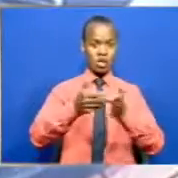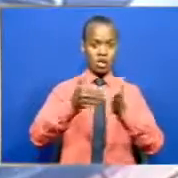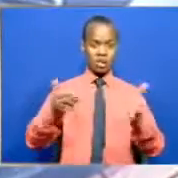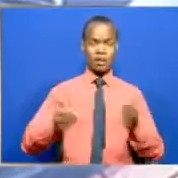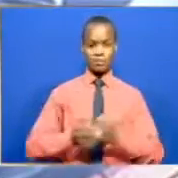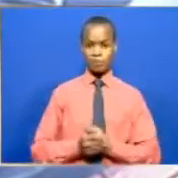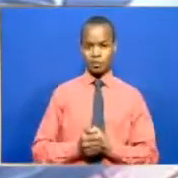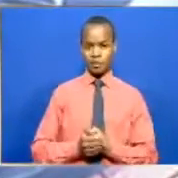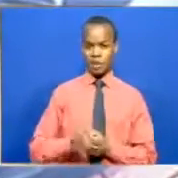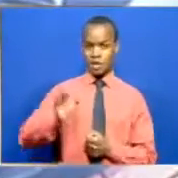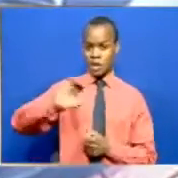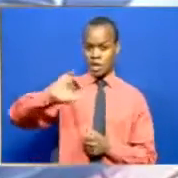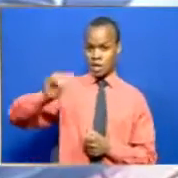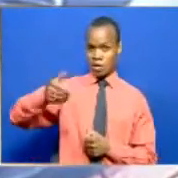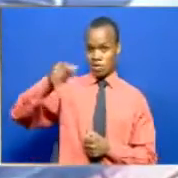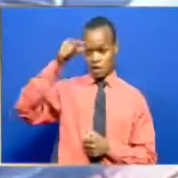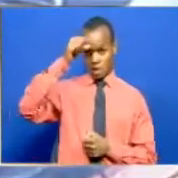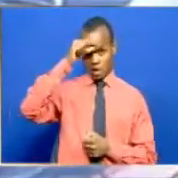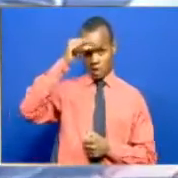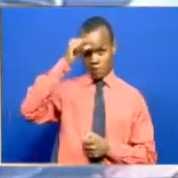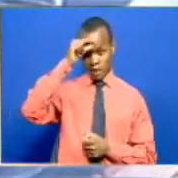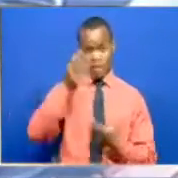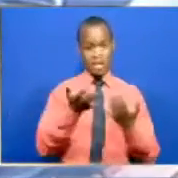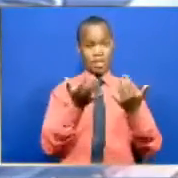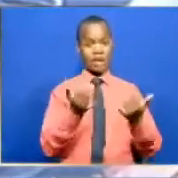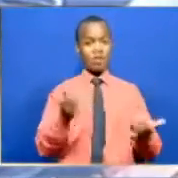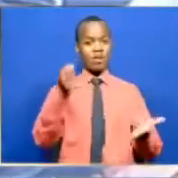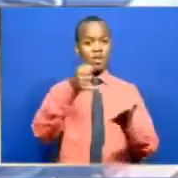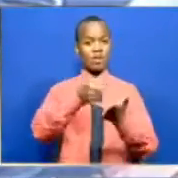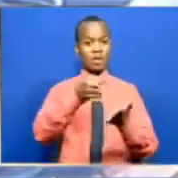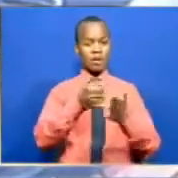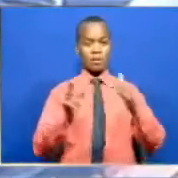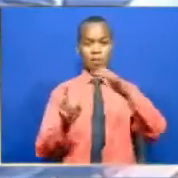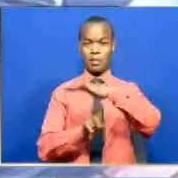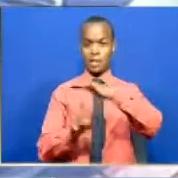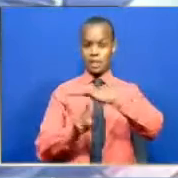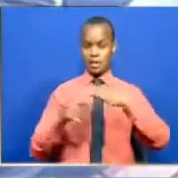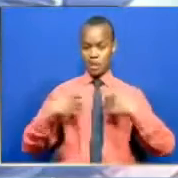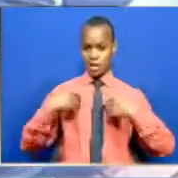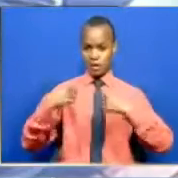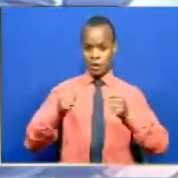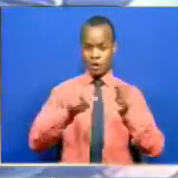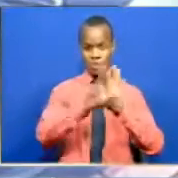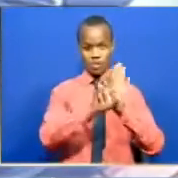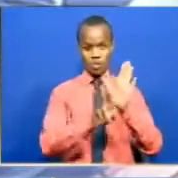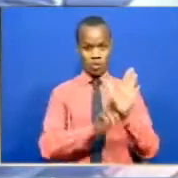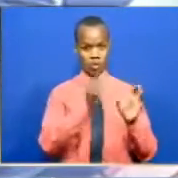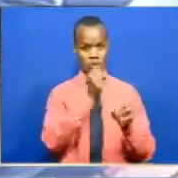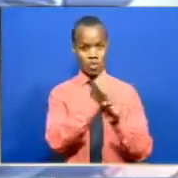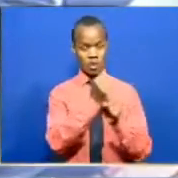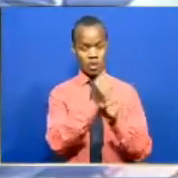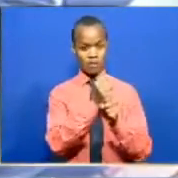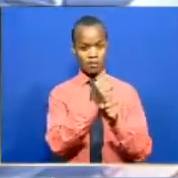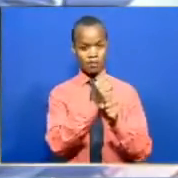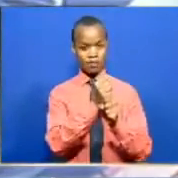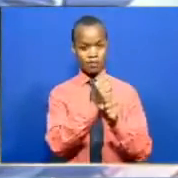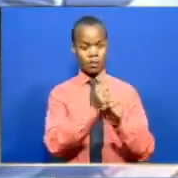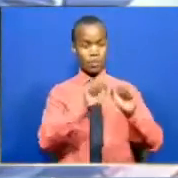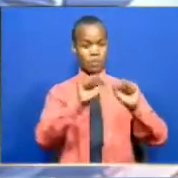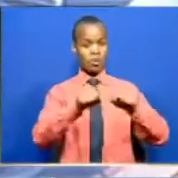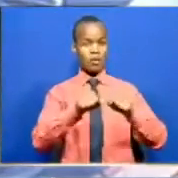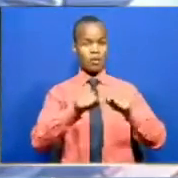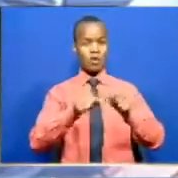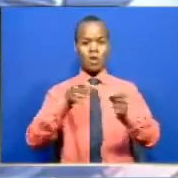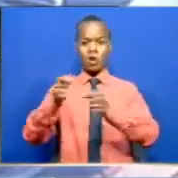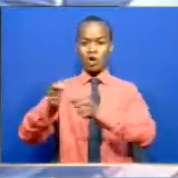The county governments are now stepping up implementation of the Ministry of Health protocols in efforts containing the spread of the